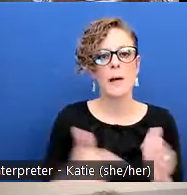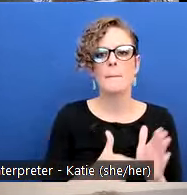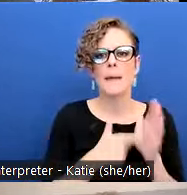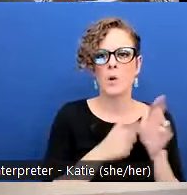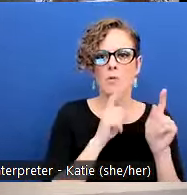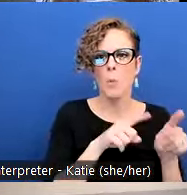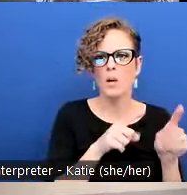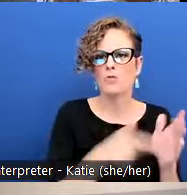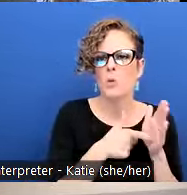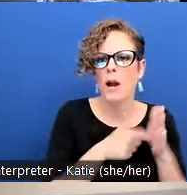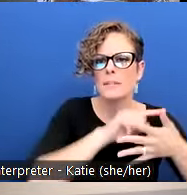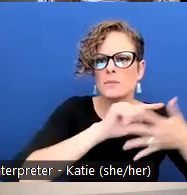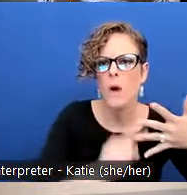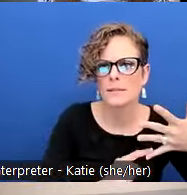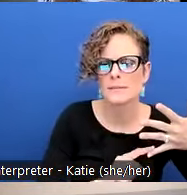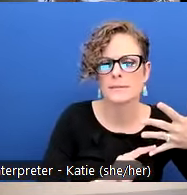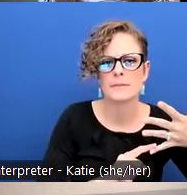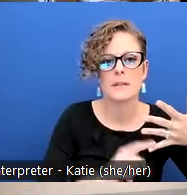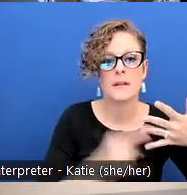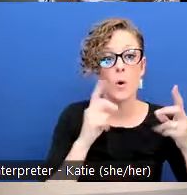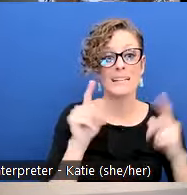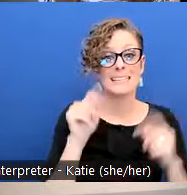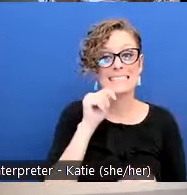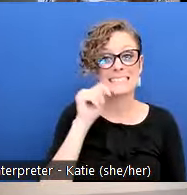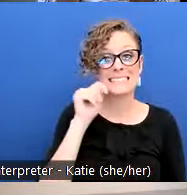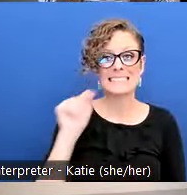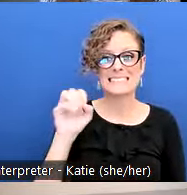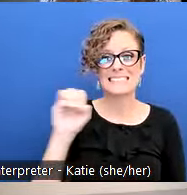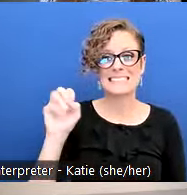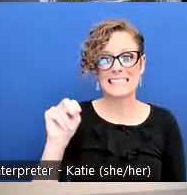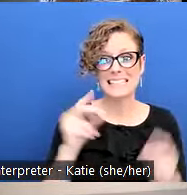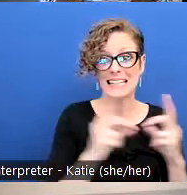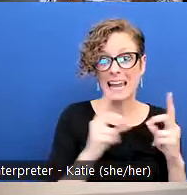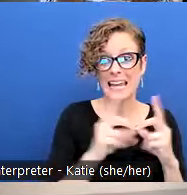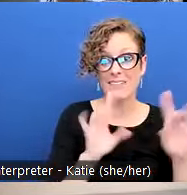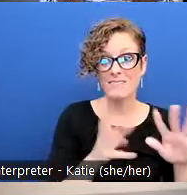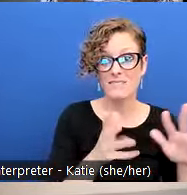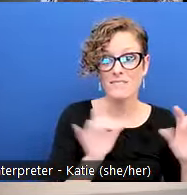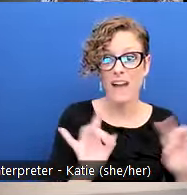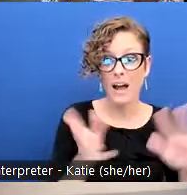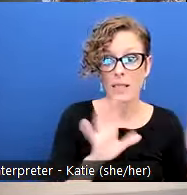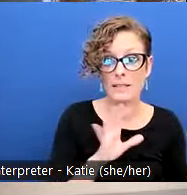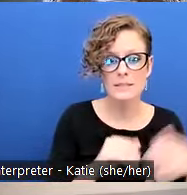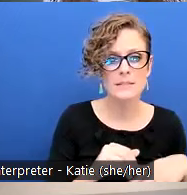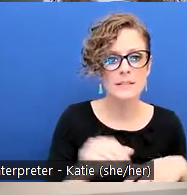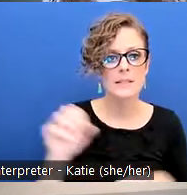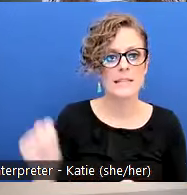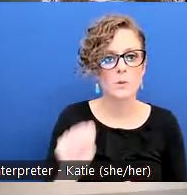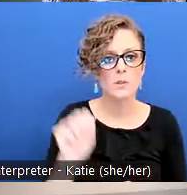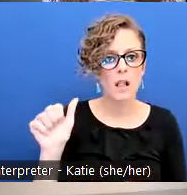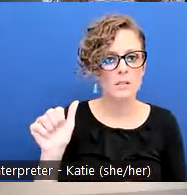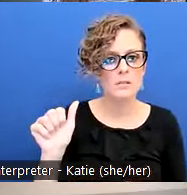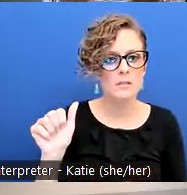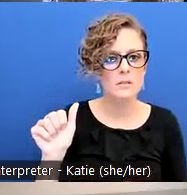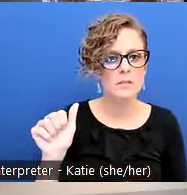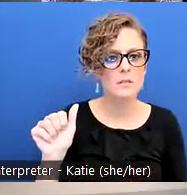are in cases of teen dating violence or cases of sexual assault when both parties are youth, and then also whether